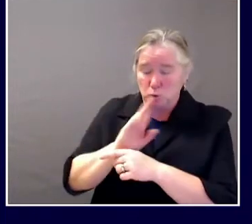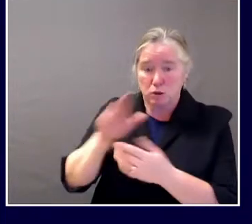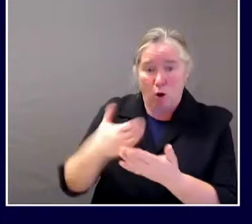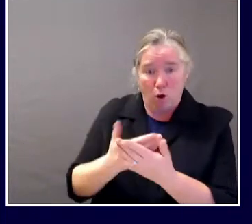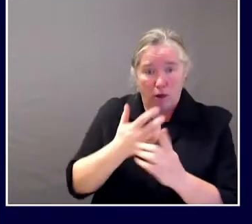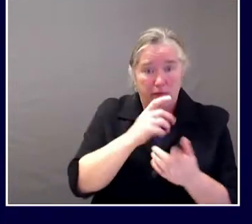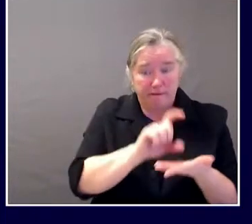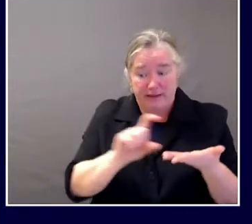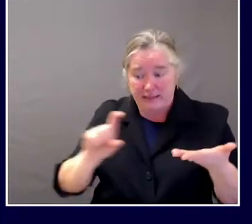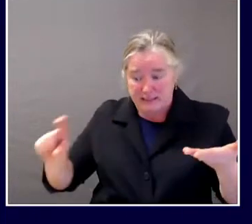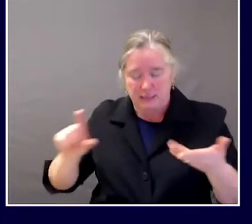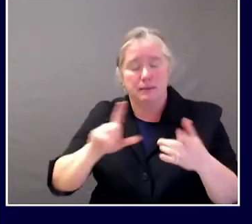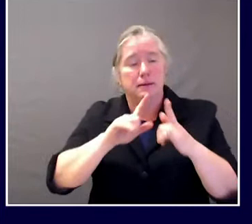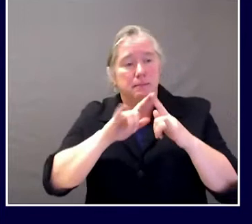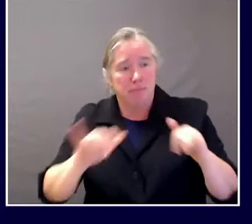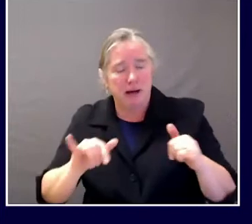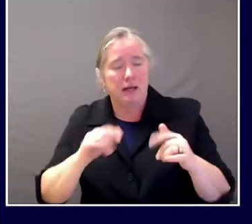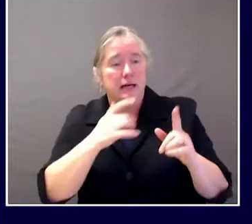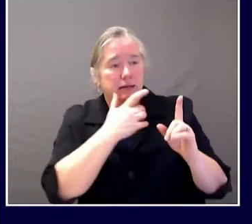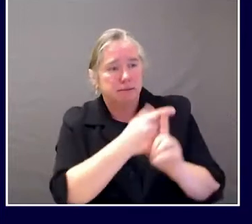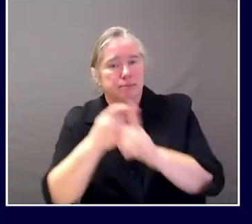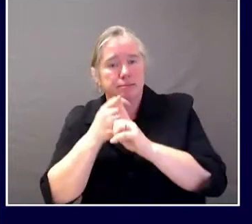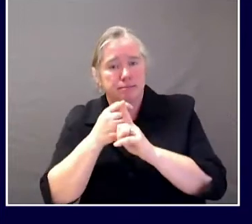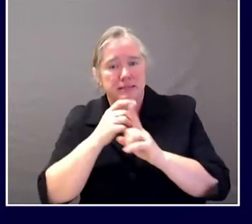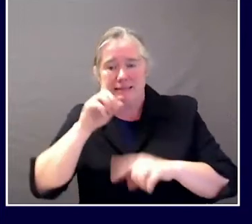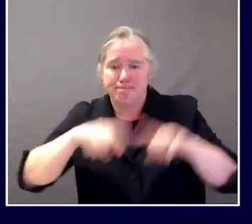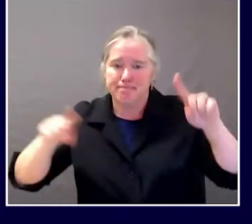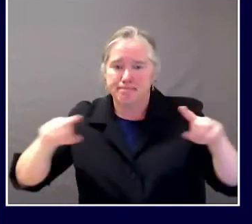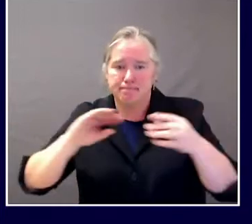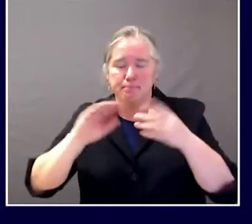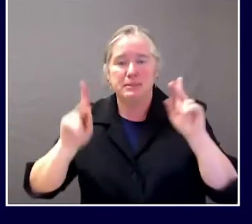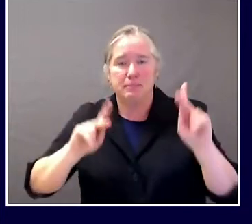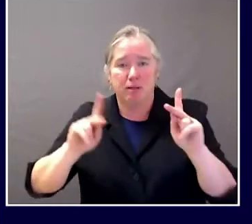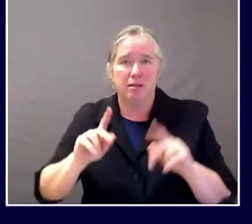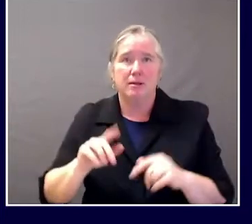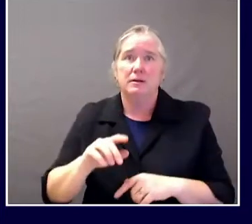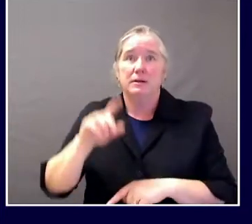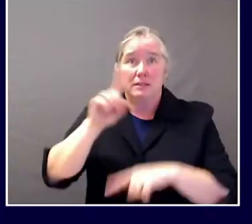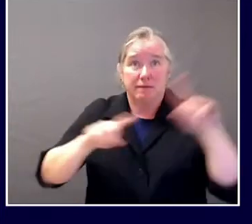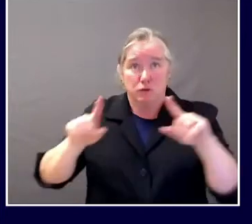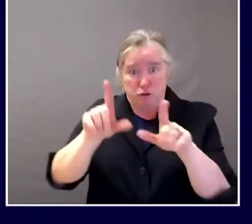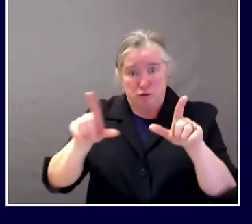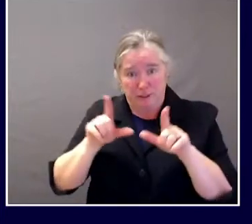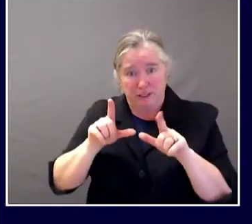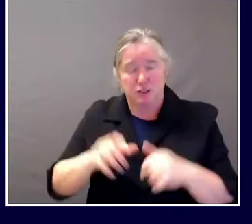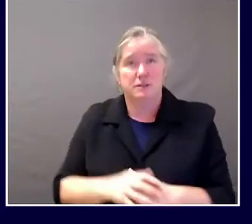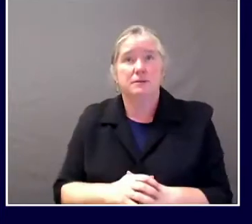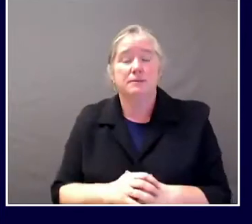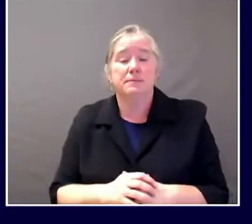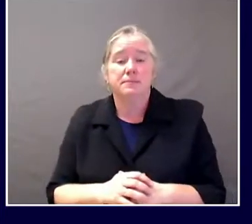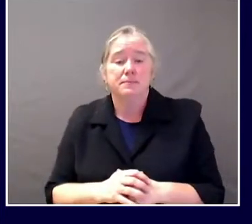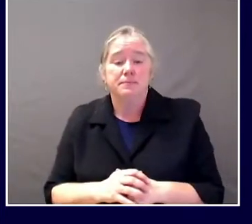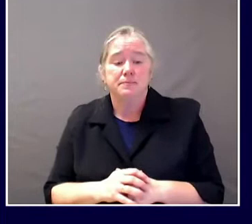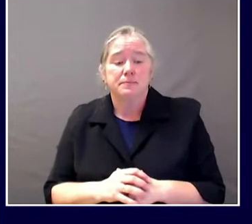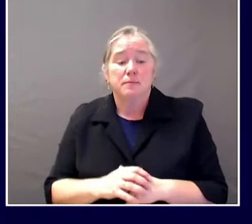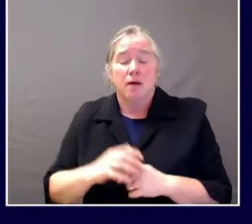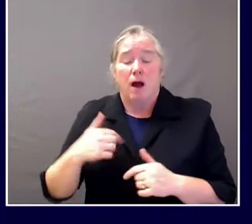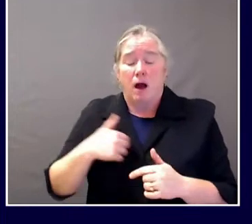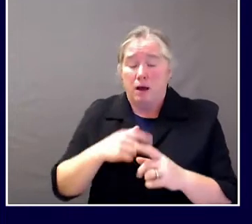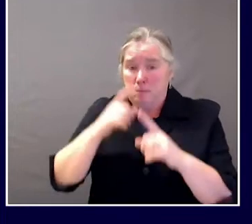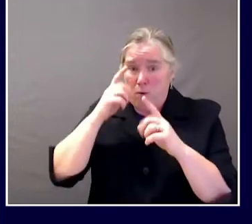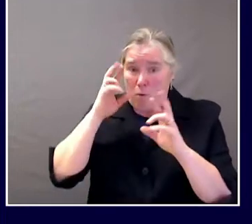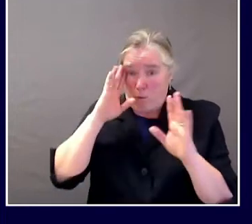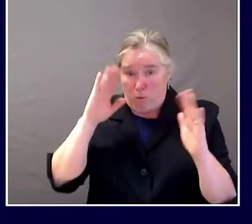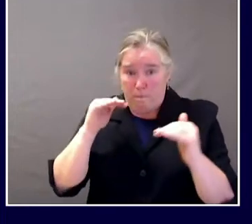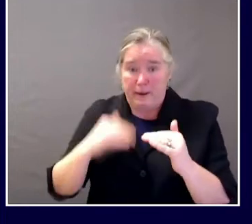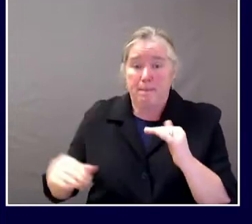both and accelerate the number of vaccines that are being put into folks' arms. As I hope we receive more and more doses